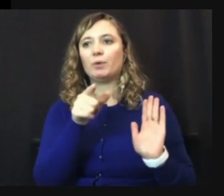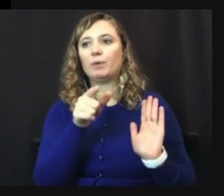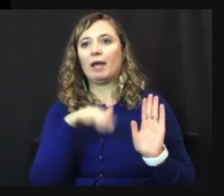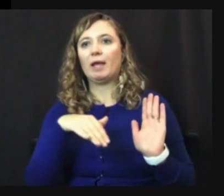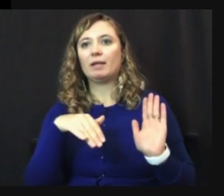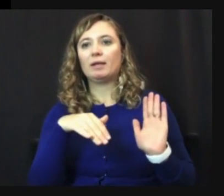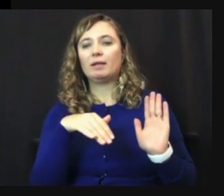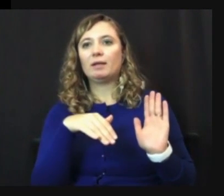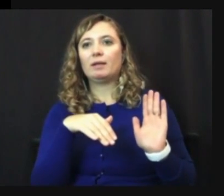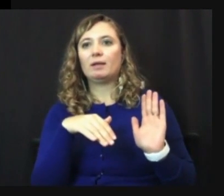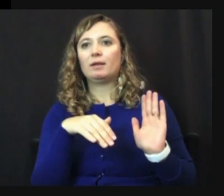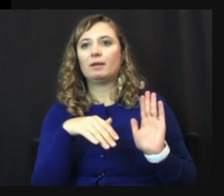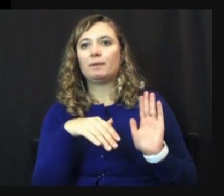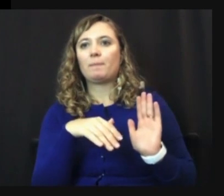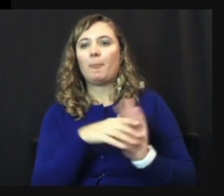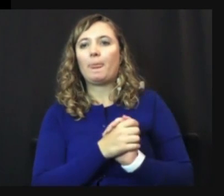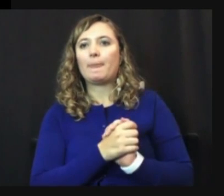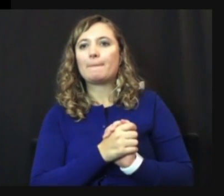would